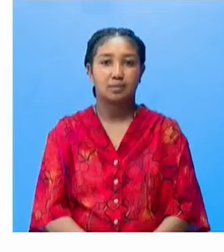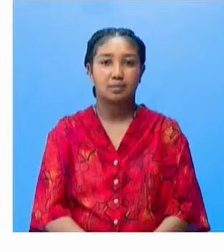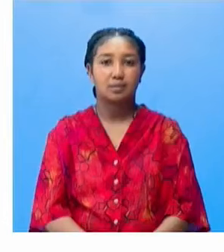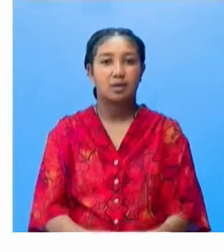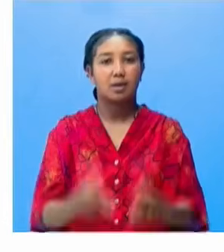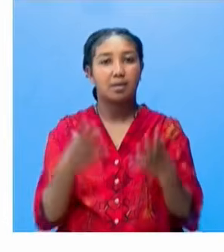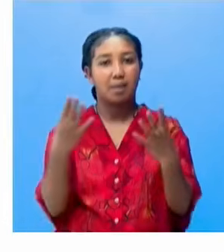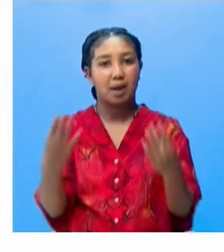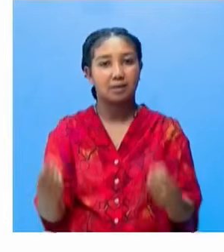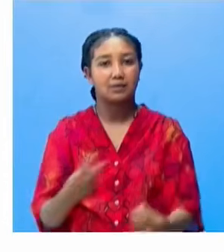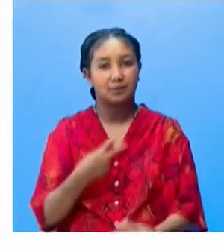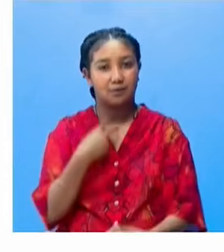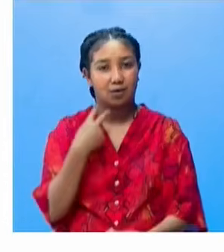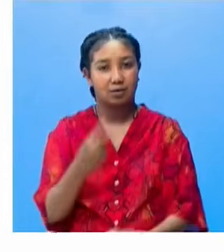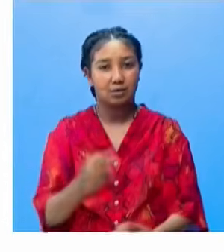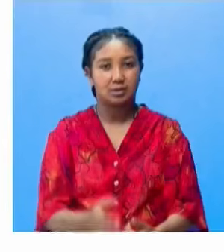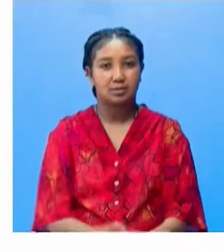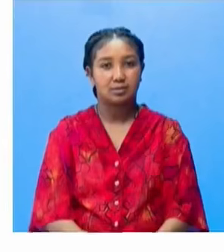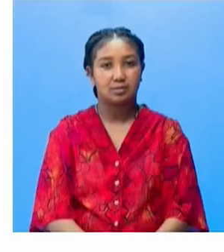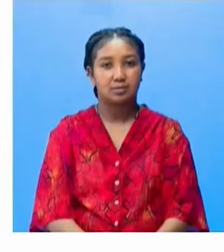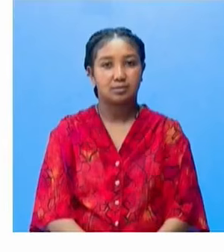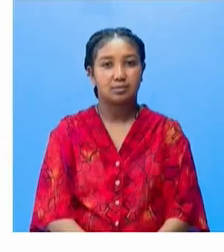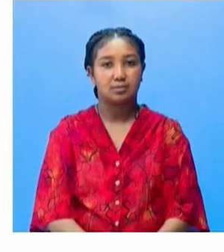Passive voice.